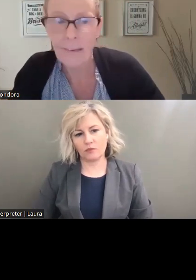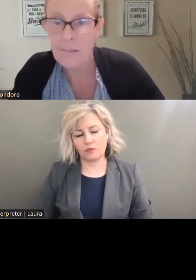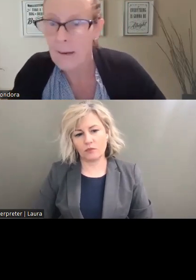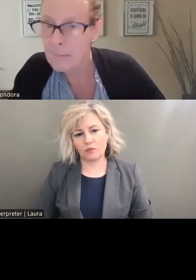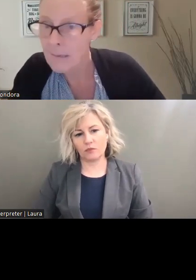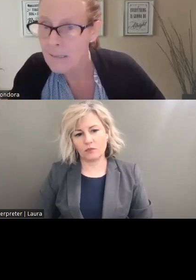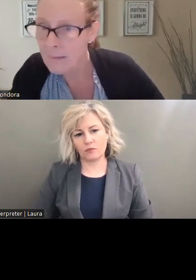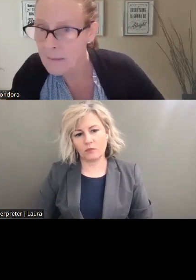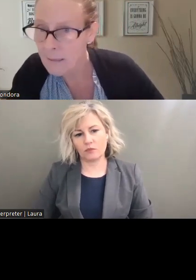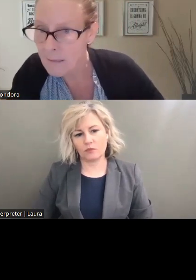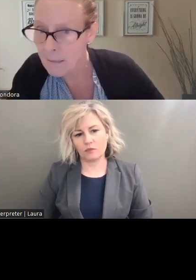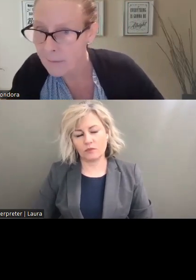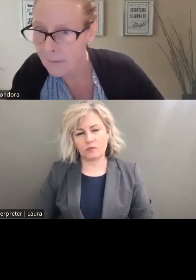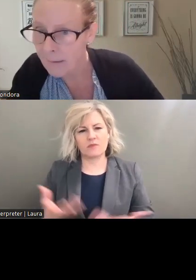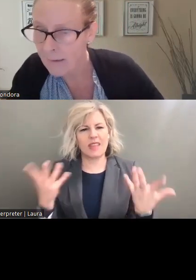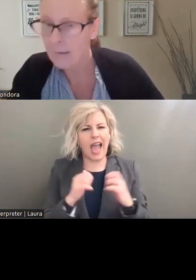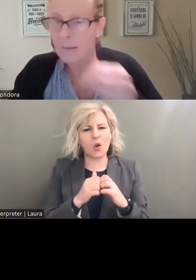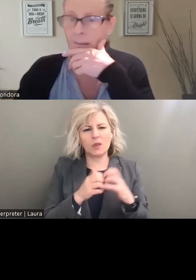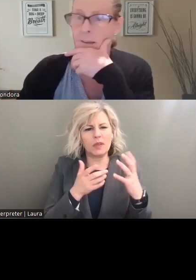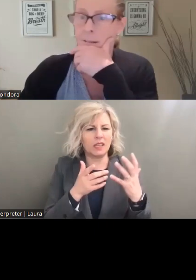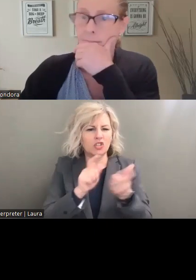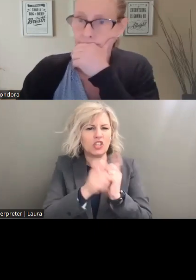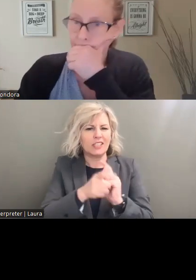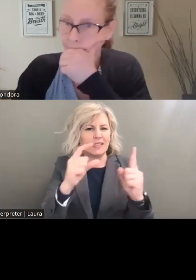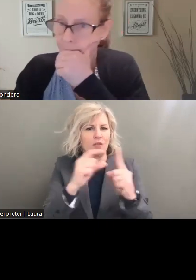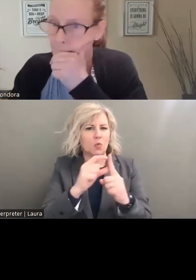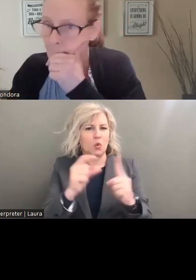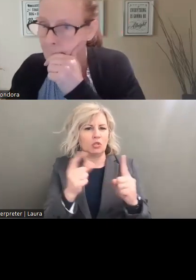Give me some ideas for how you might say these things differently.